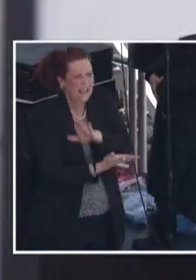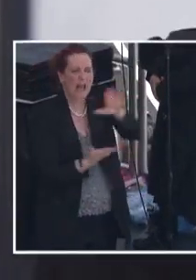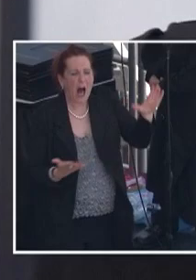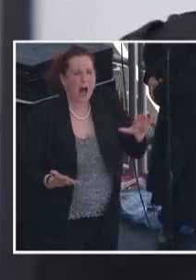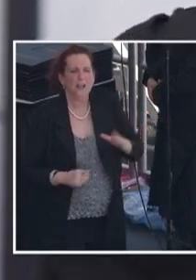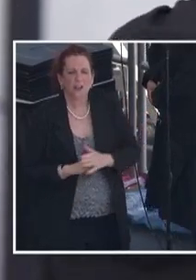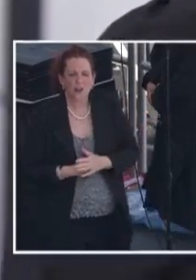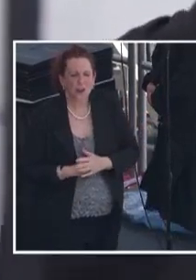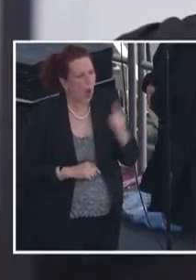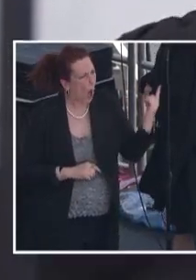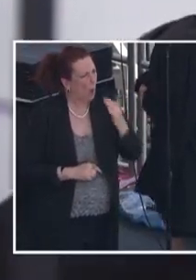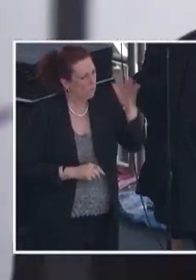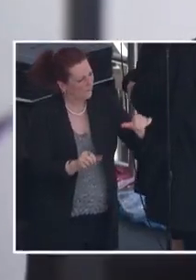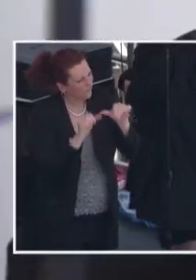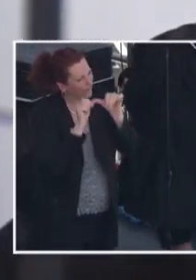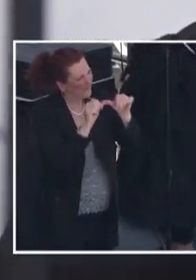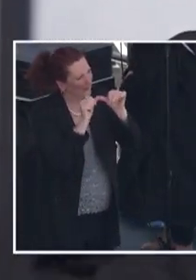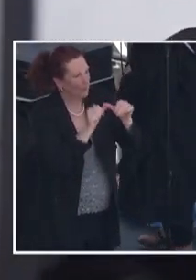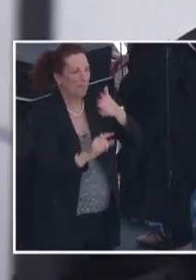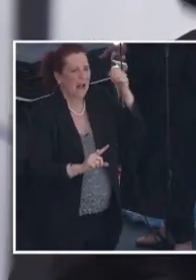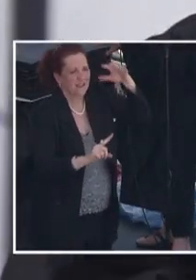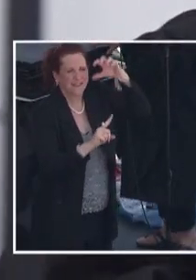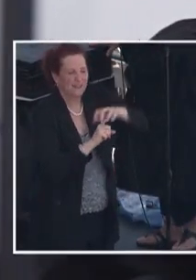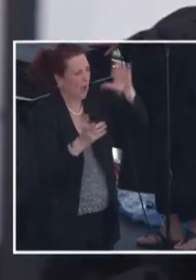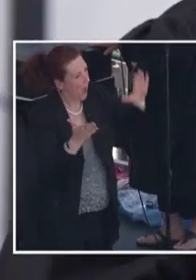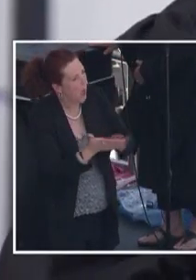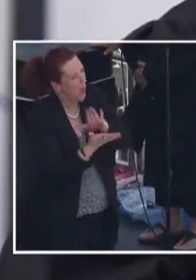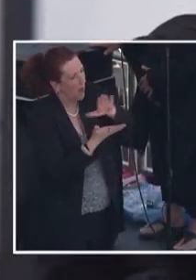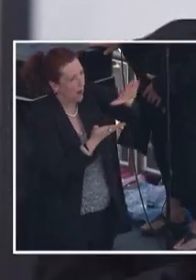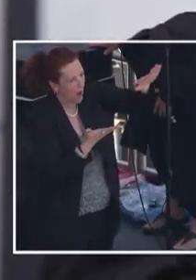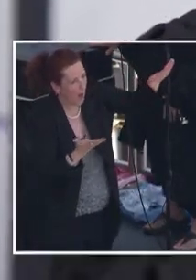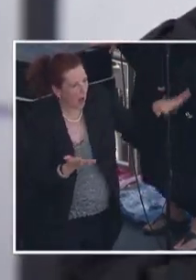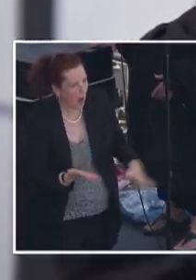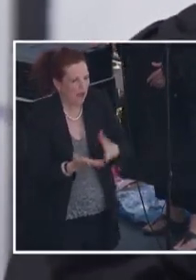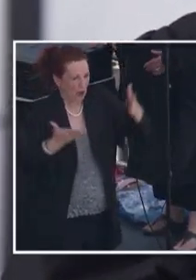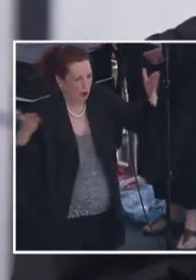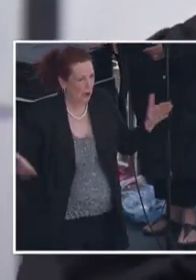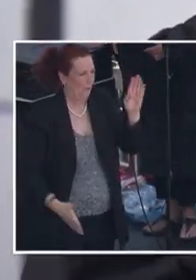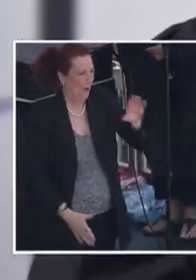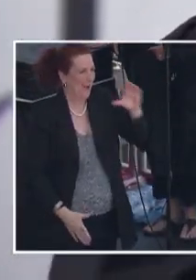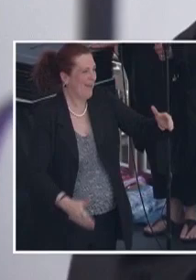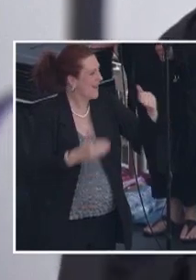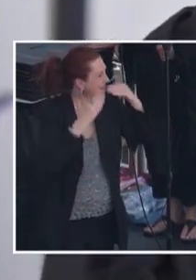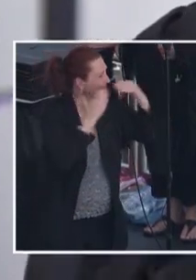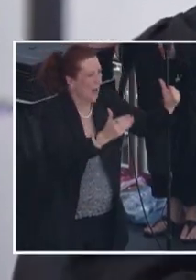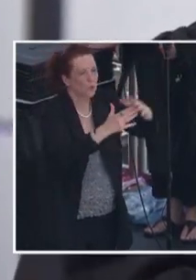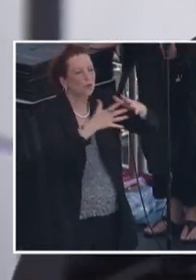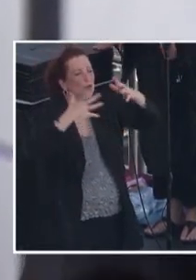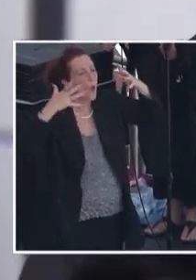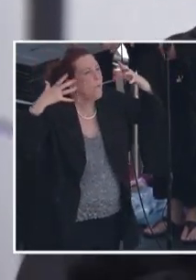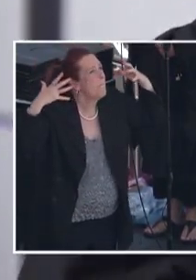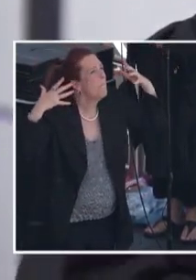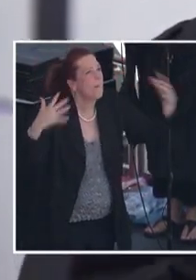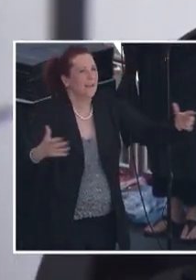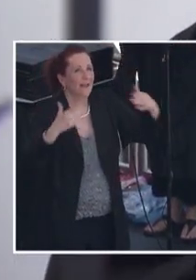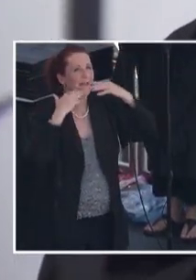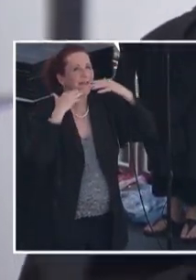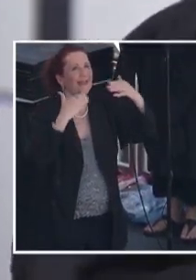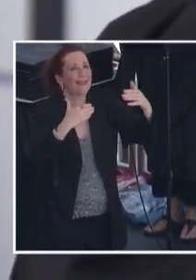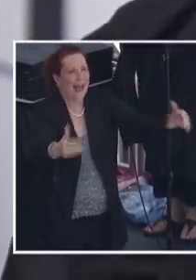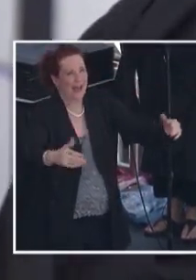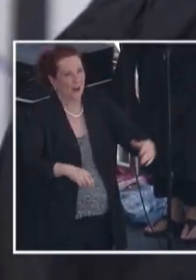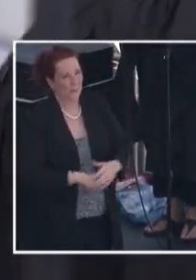and continue to be the best college in Bergen County. Thank you so much for this distinguished